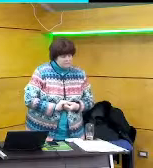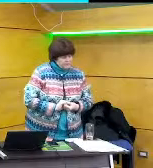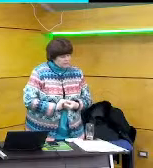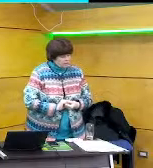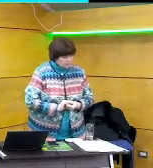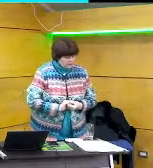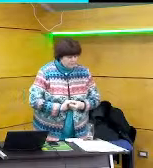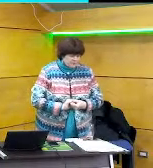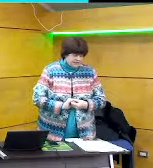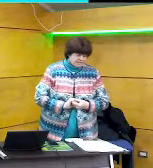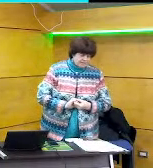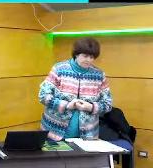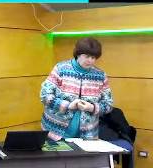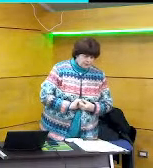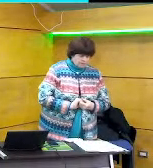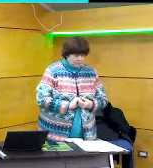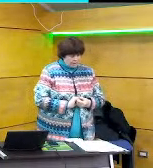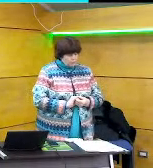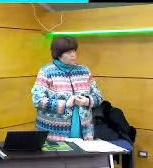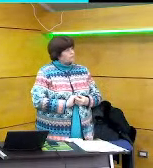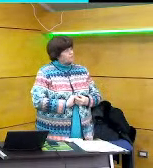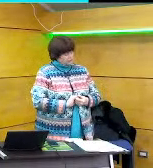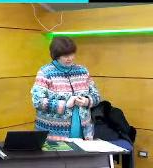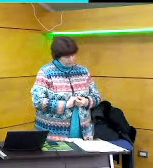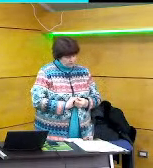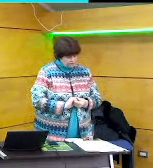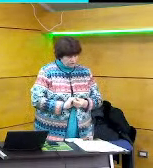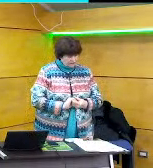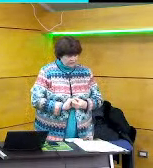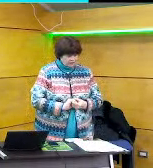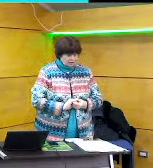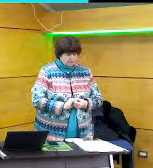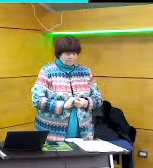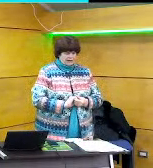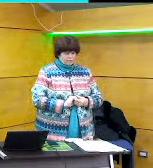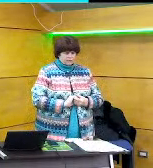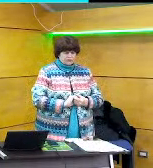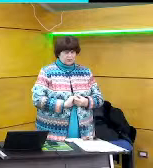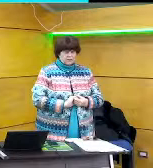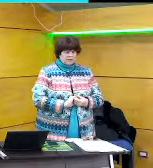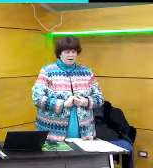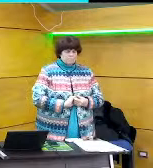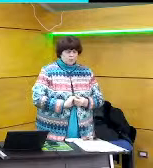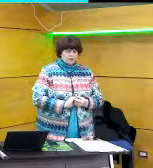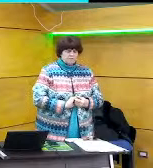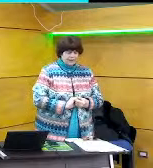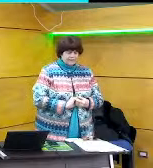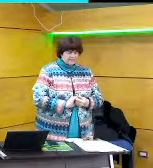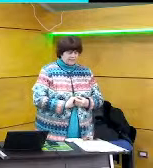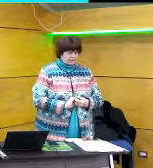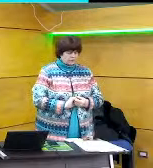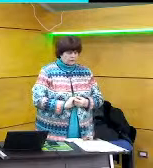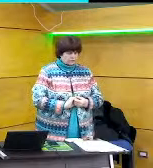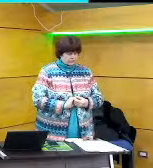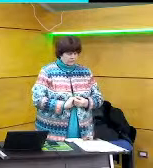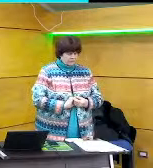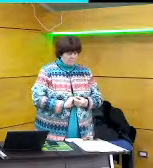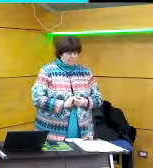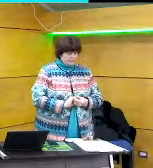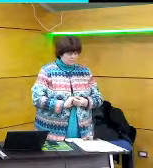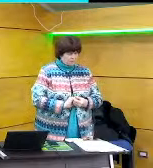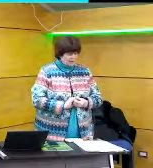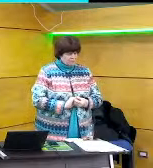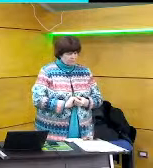Although infants already possess an important groundwork for language acquisition, more advanced language